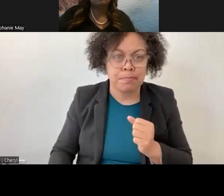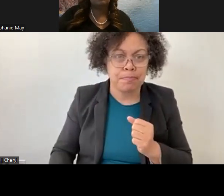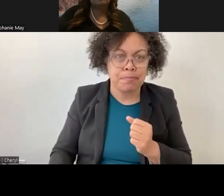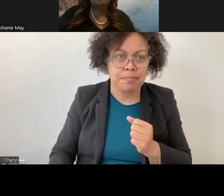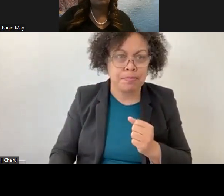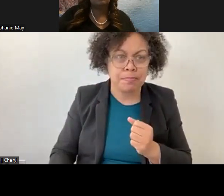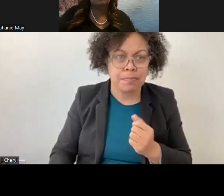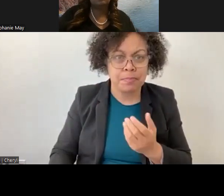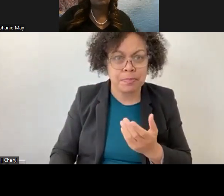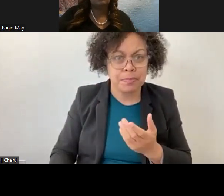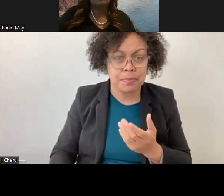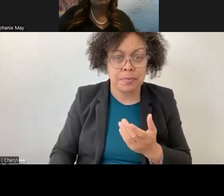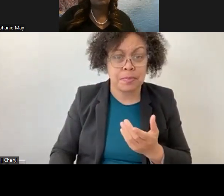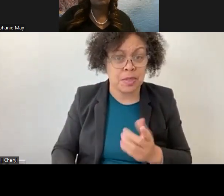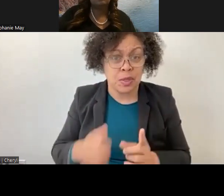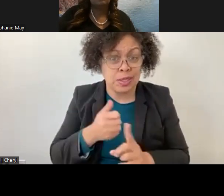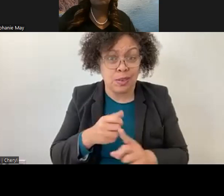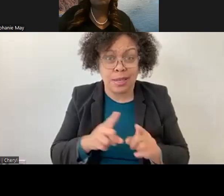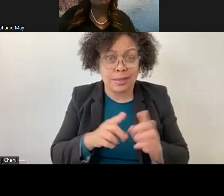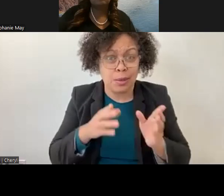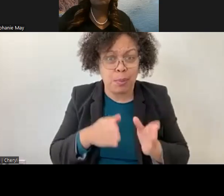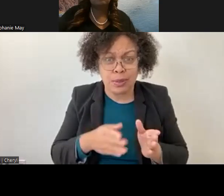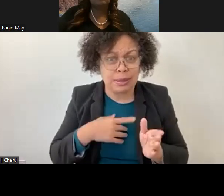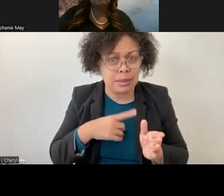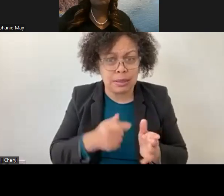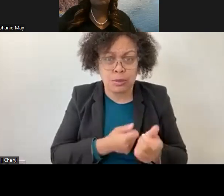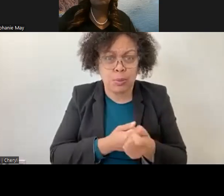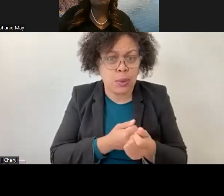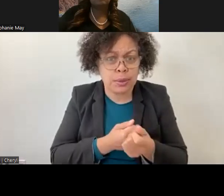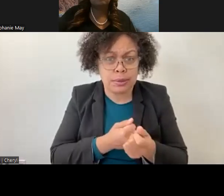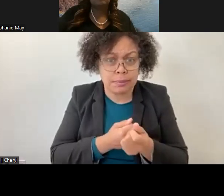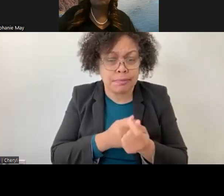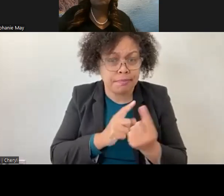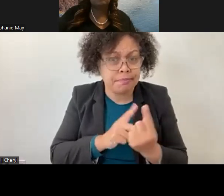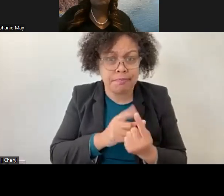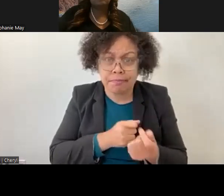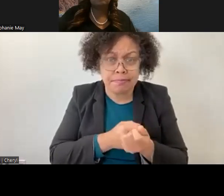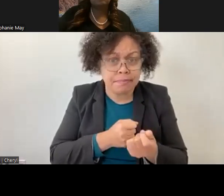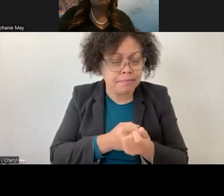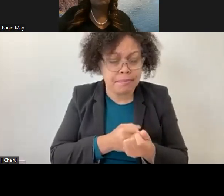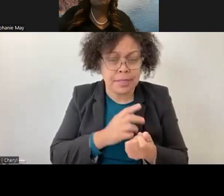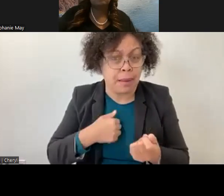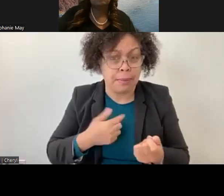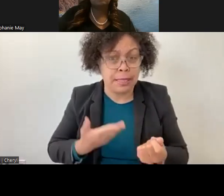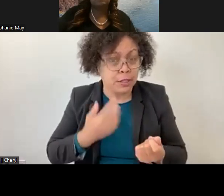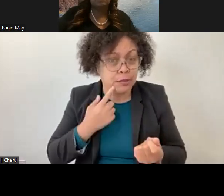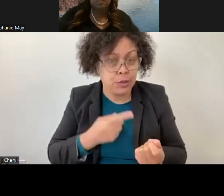just on an individual level, and just supporting her in an individual way and being there for her and saying